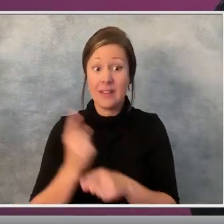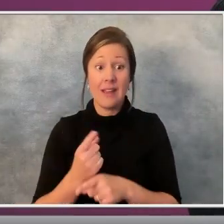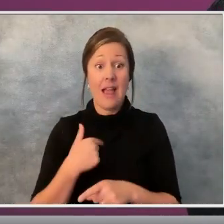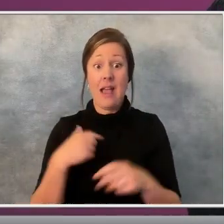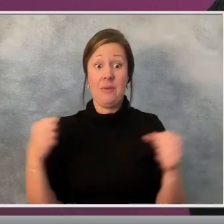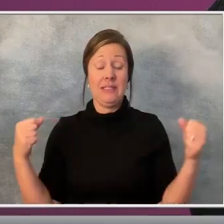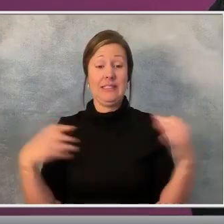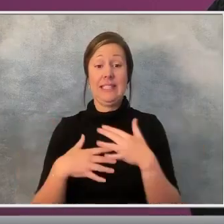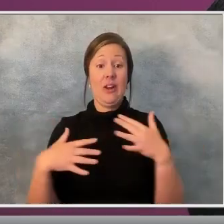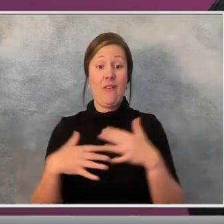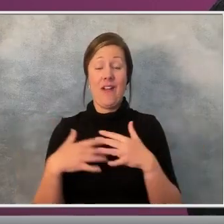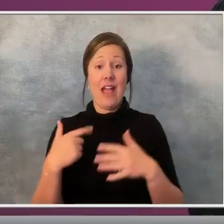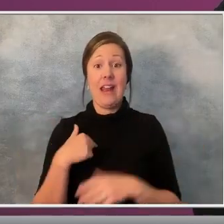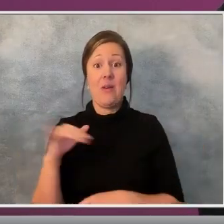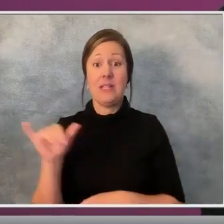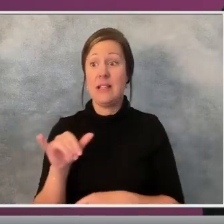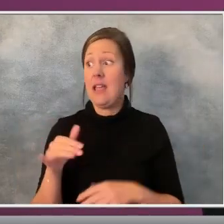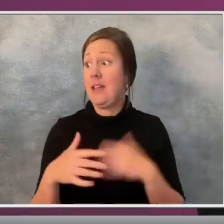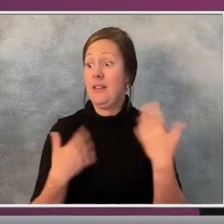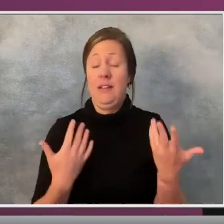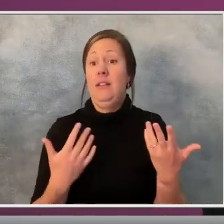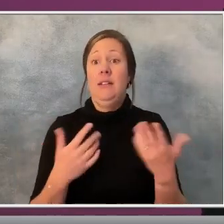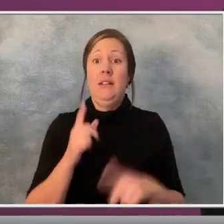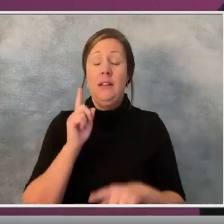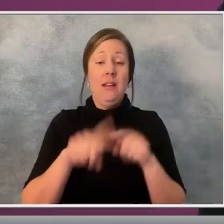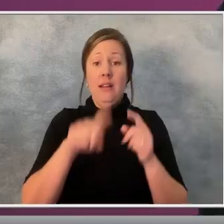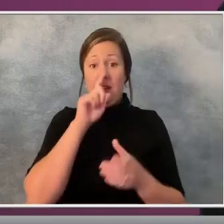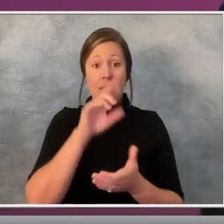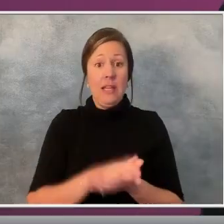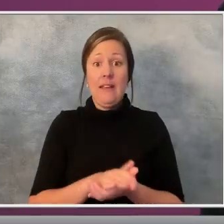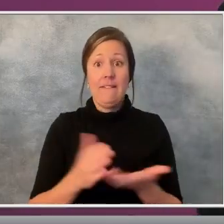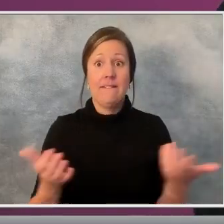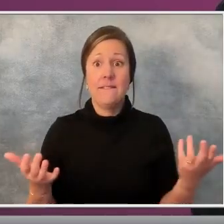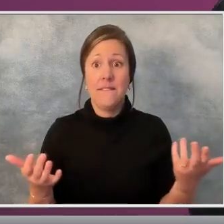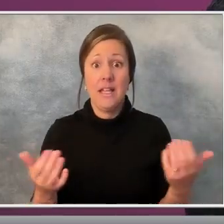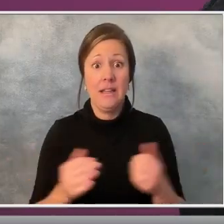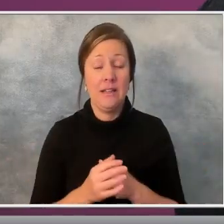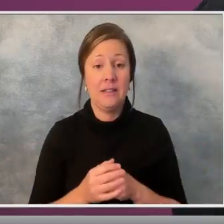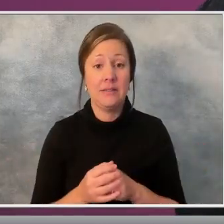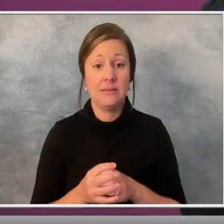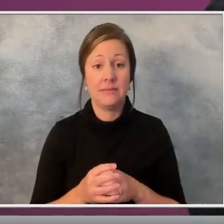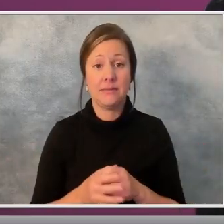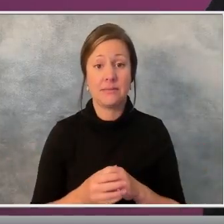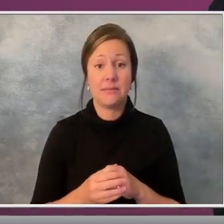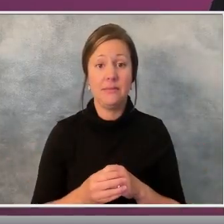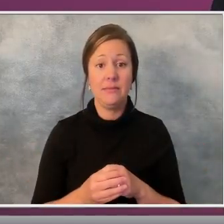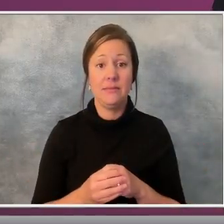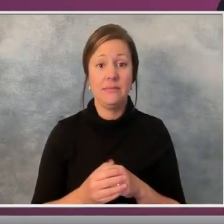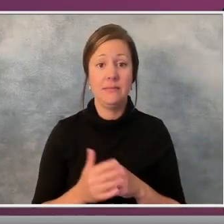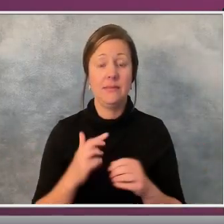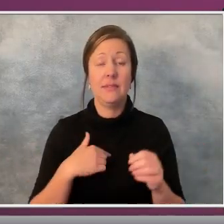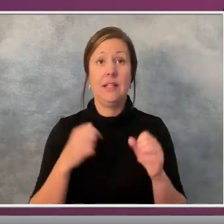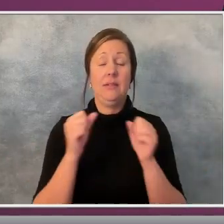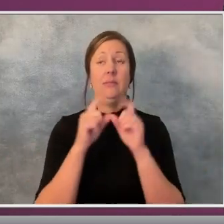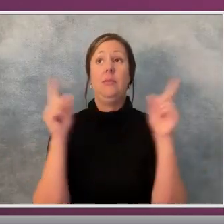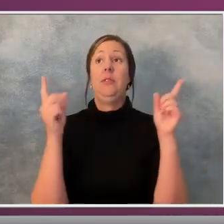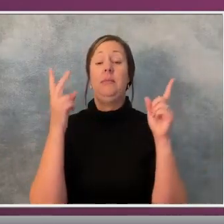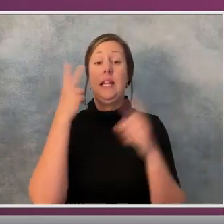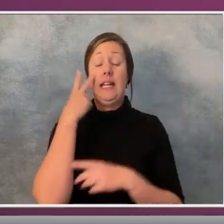just going crazy, because when I woke up, I just looked up and I just saw, I think it was